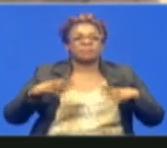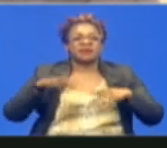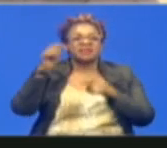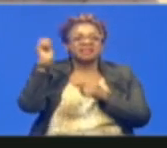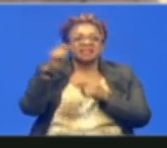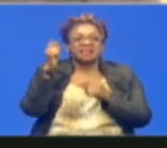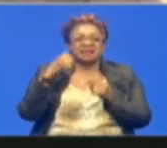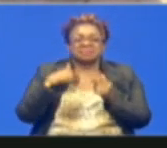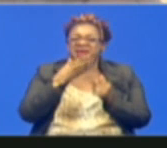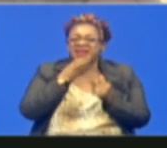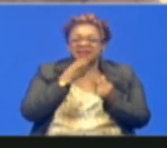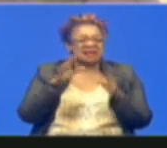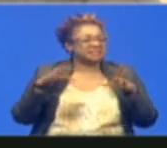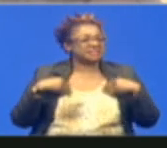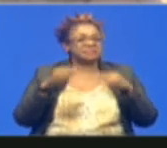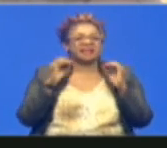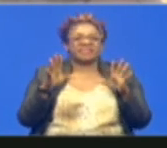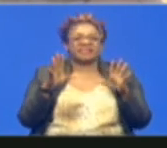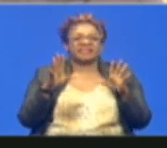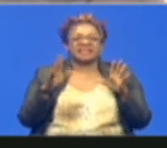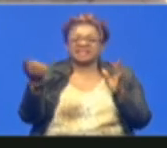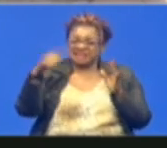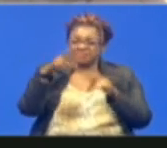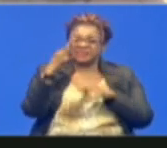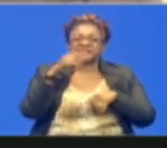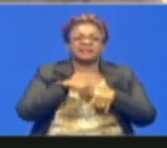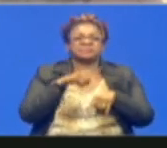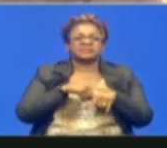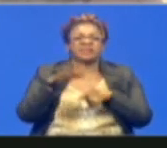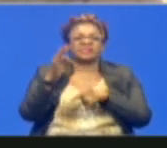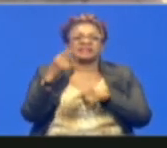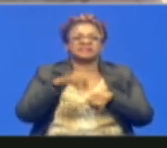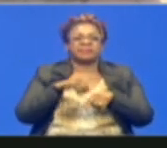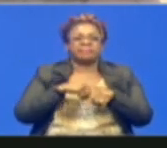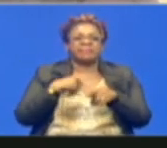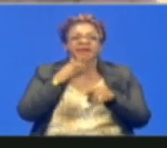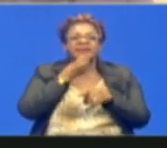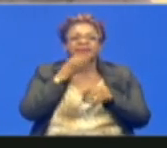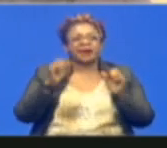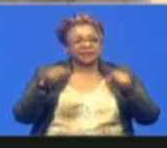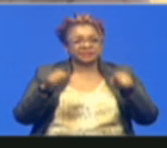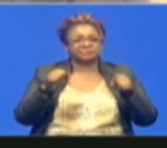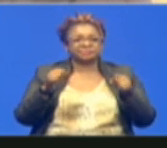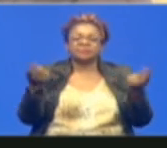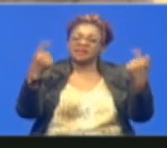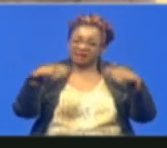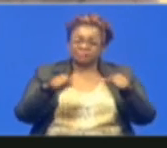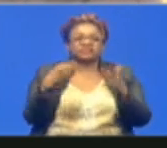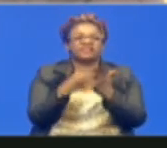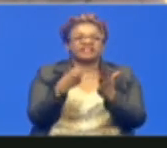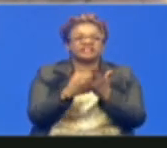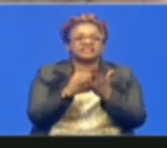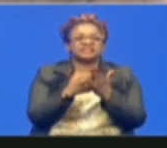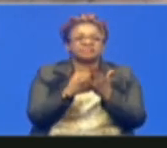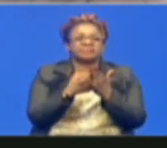did not agree to it. Moriah came three times to the farm. And on the third time, my dad agreed. And the agreement was he comes with the finances, my parents